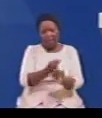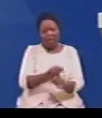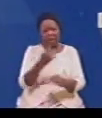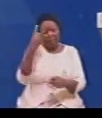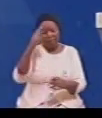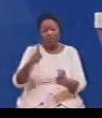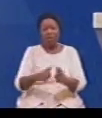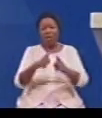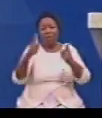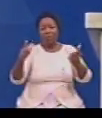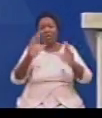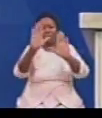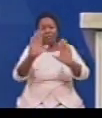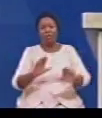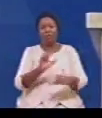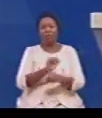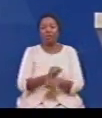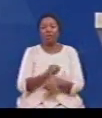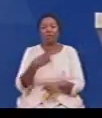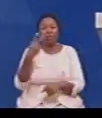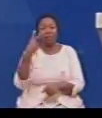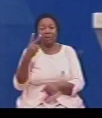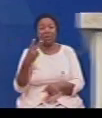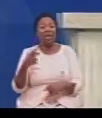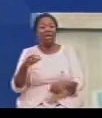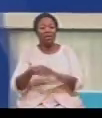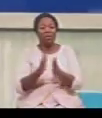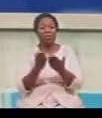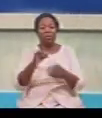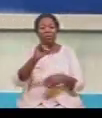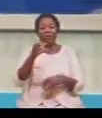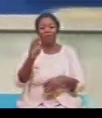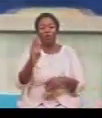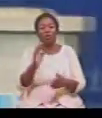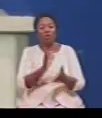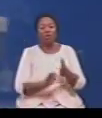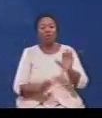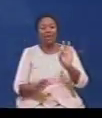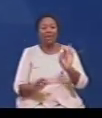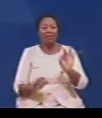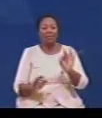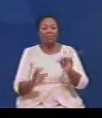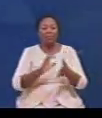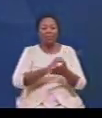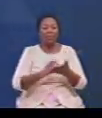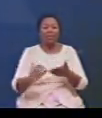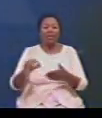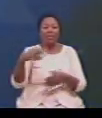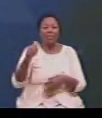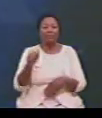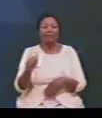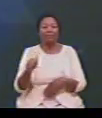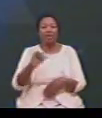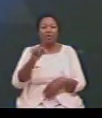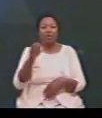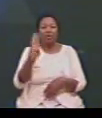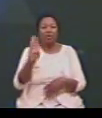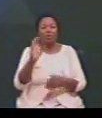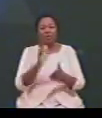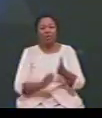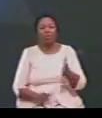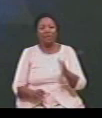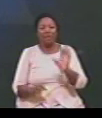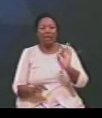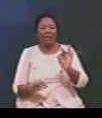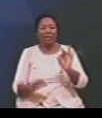great miracles. We're looking at Job chapter 9, verse 10. Job